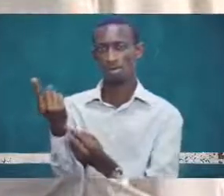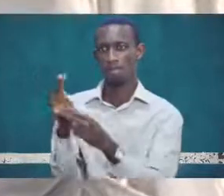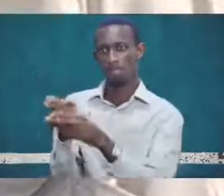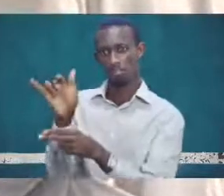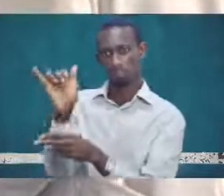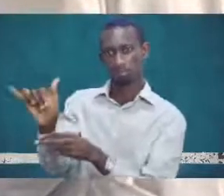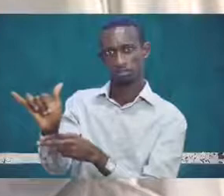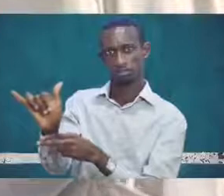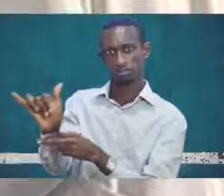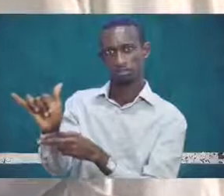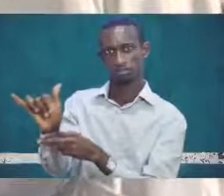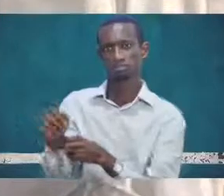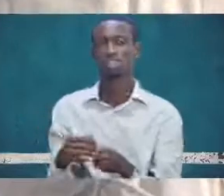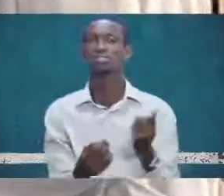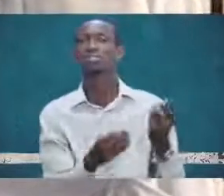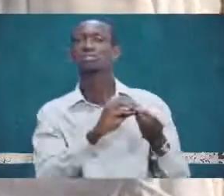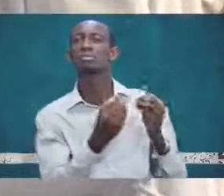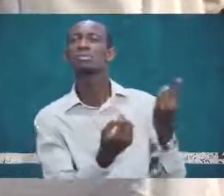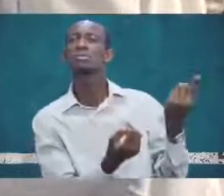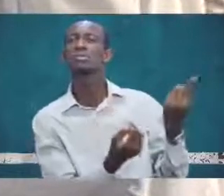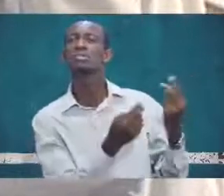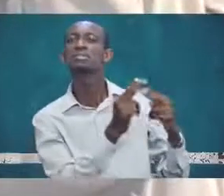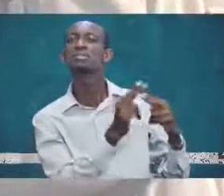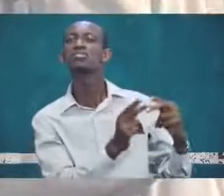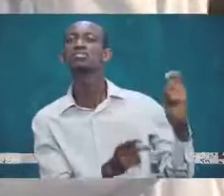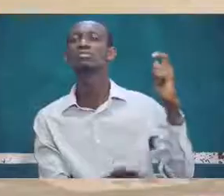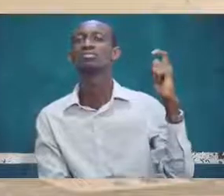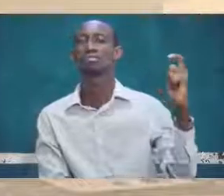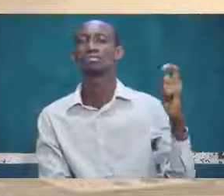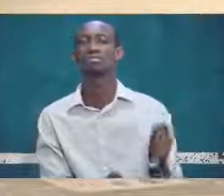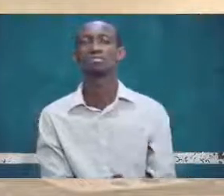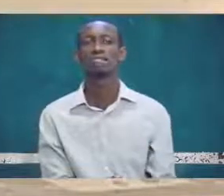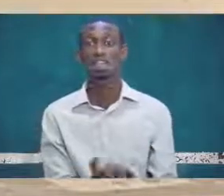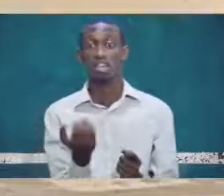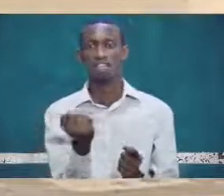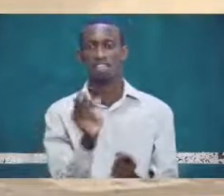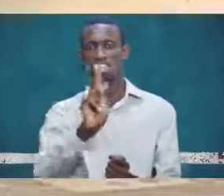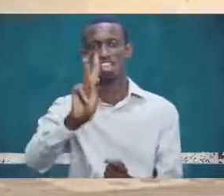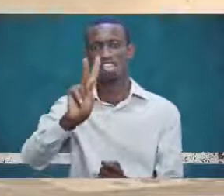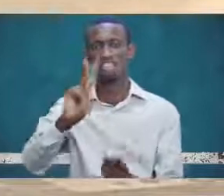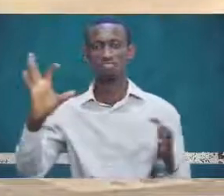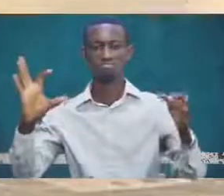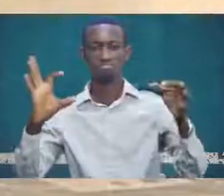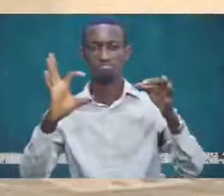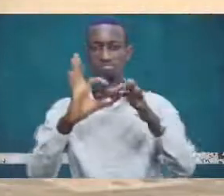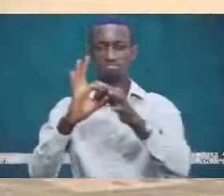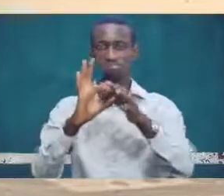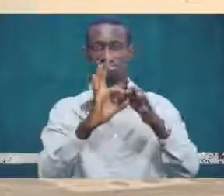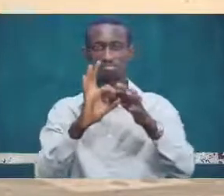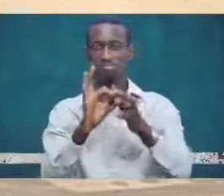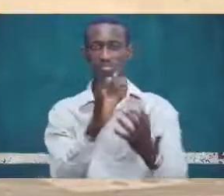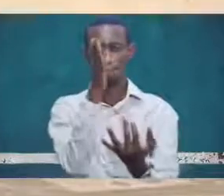standing for by x, and we have the letter k that relates the two amounts. Do you look at